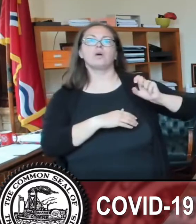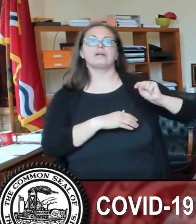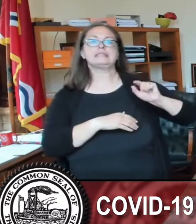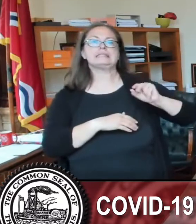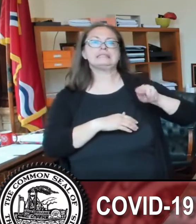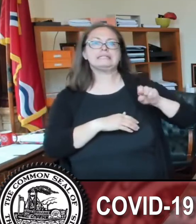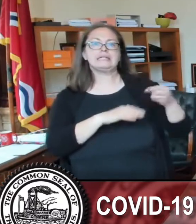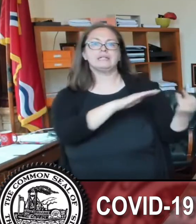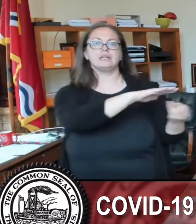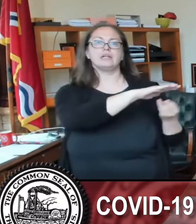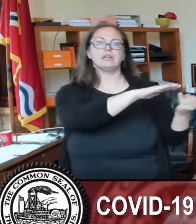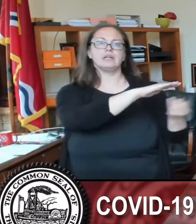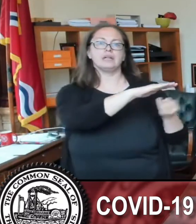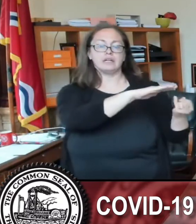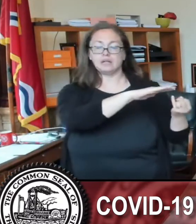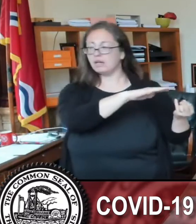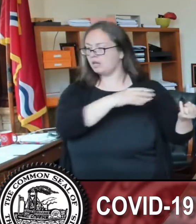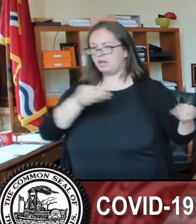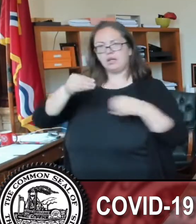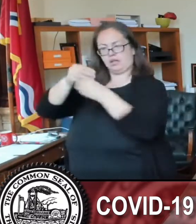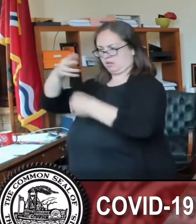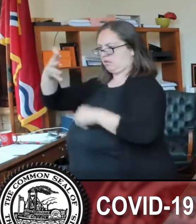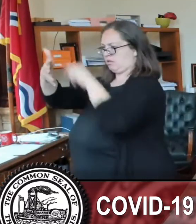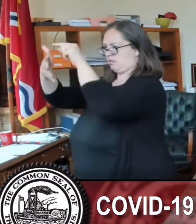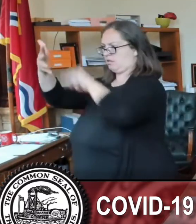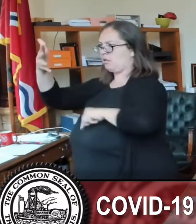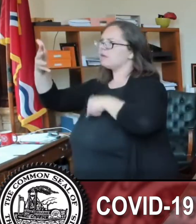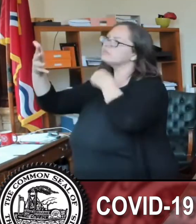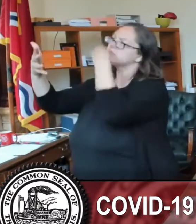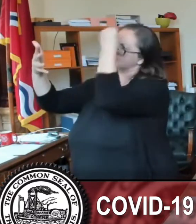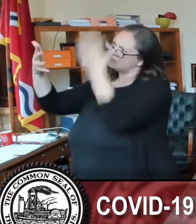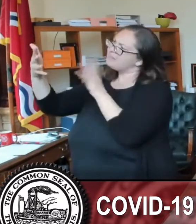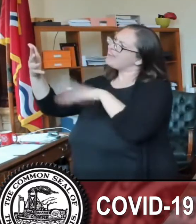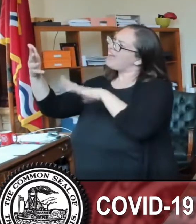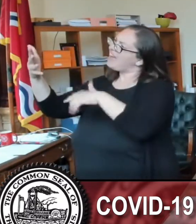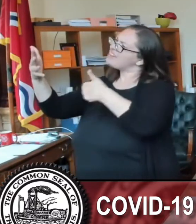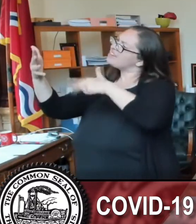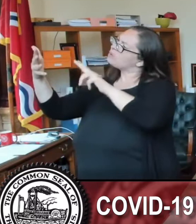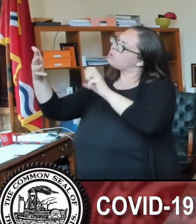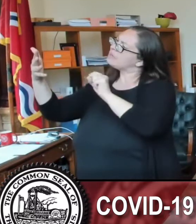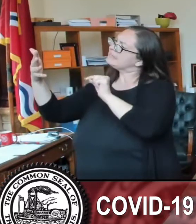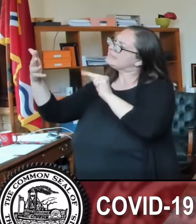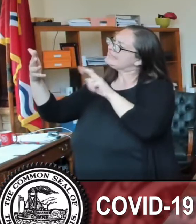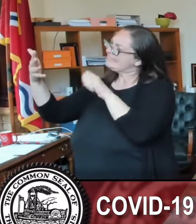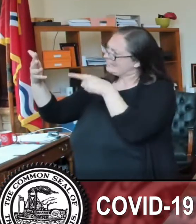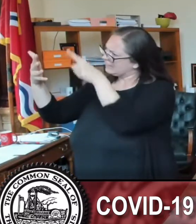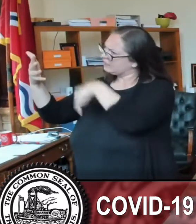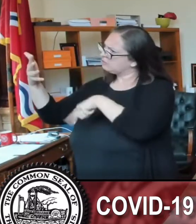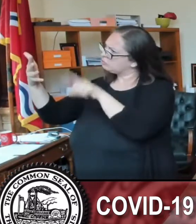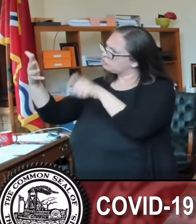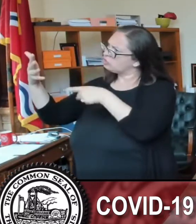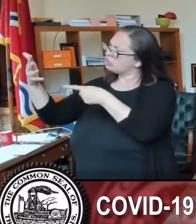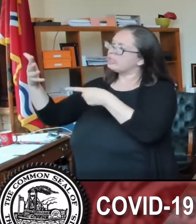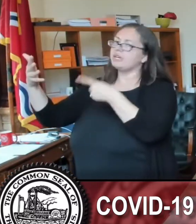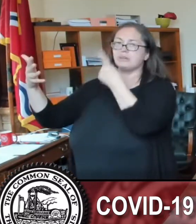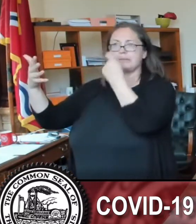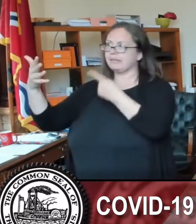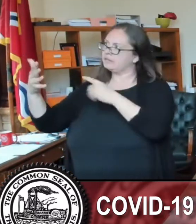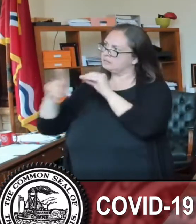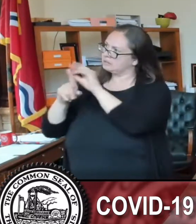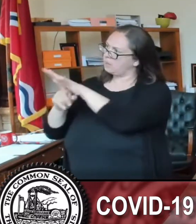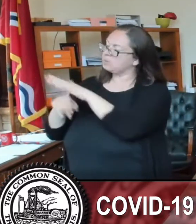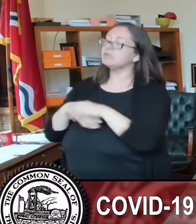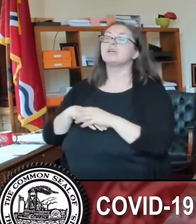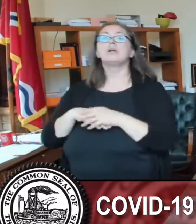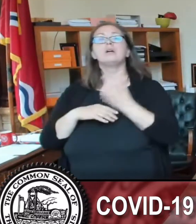those folks that have had direct contact with that person. One of the things that we're seeing and this is in St. Louis as well as across the state and